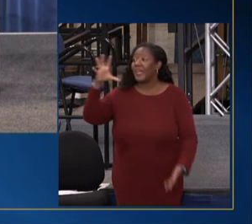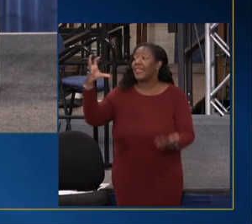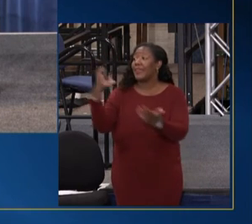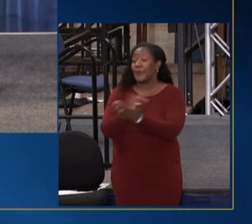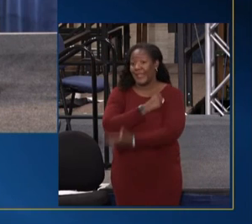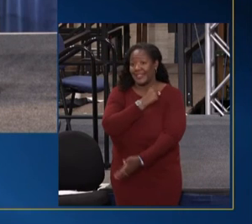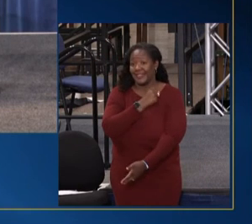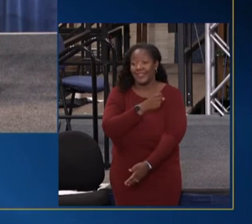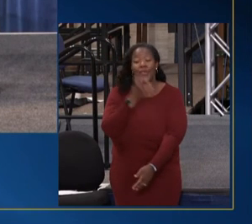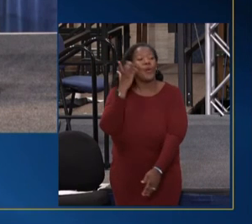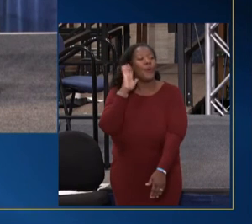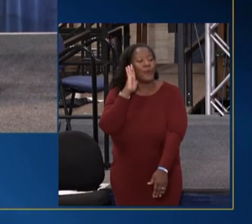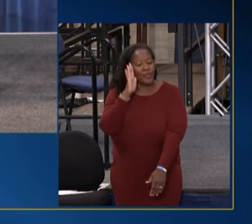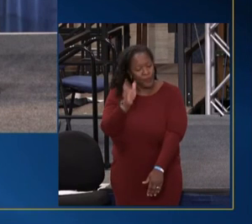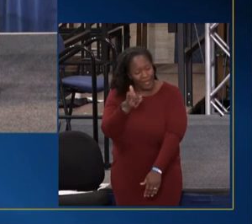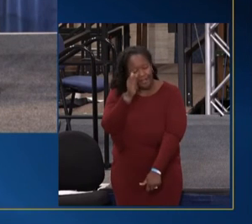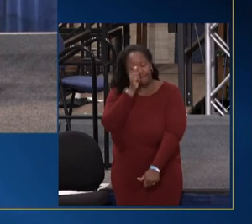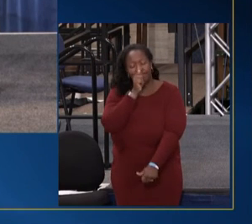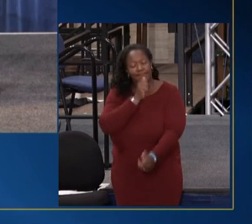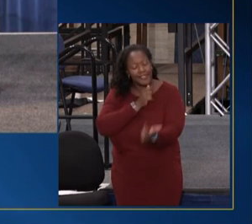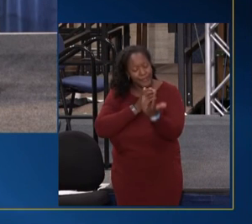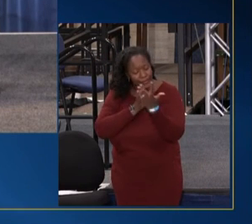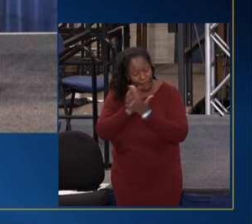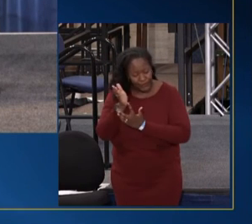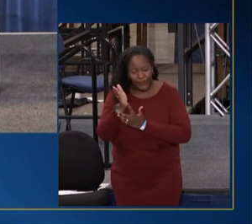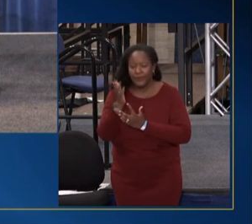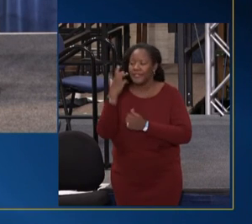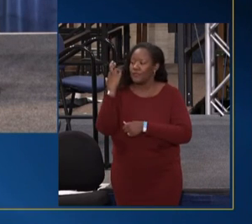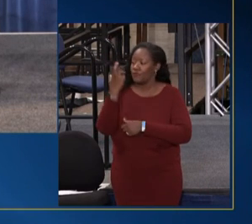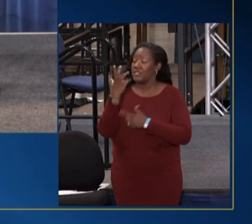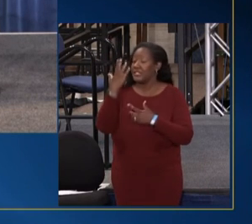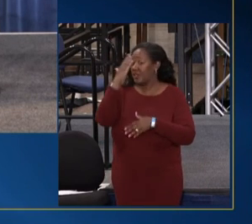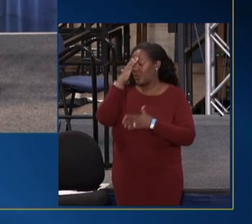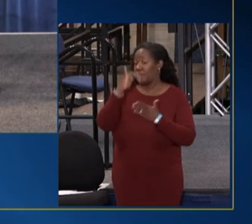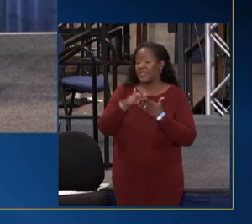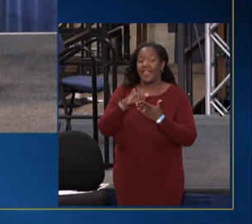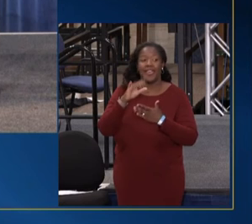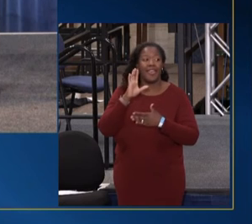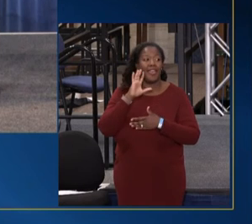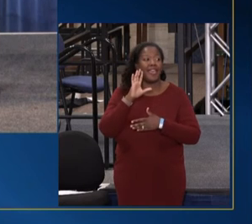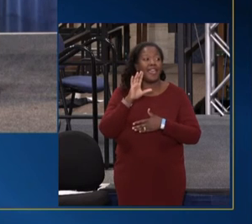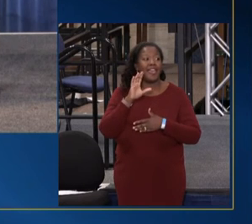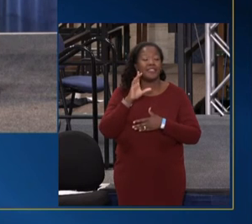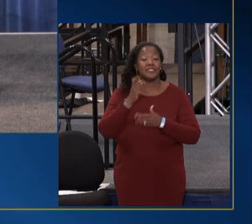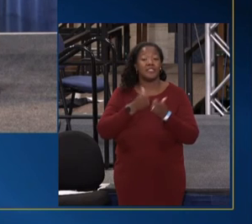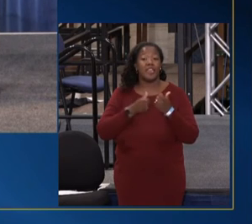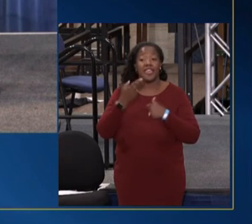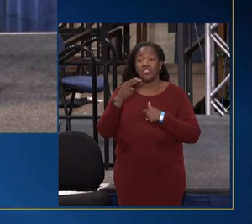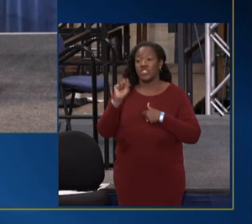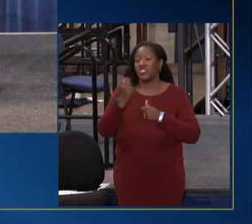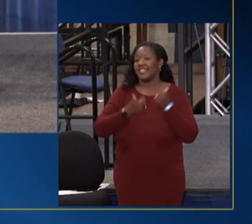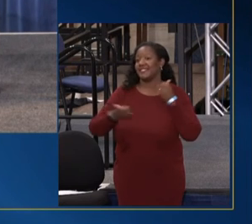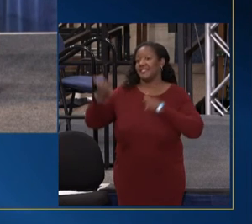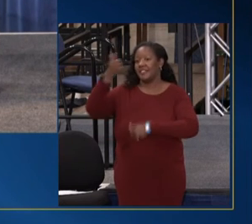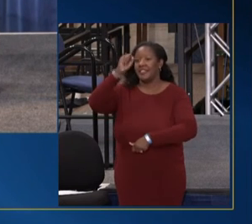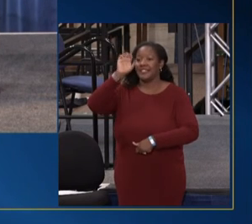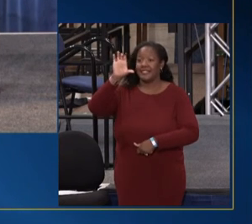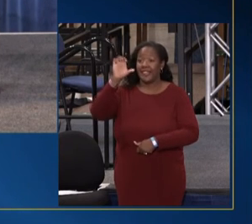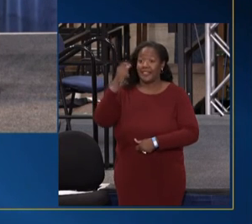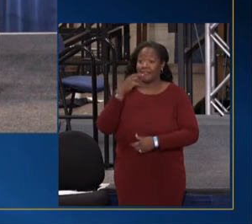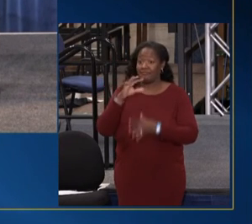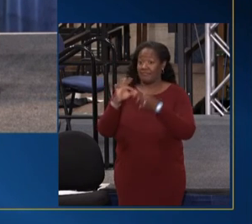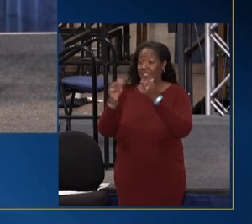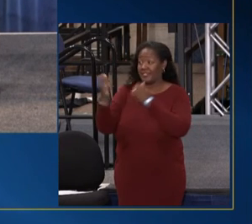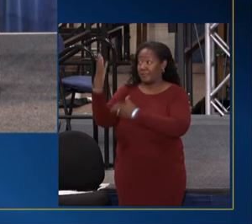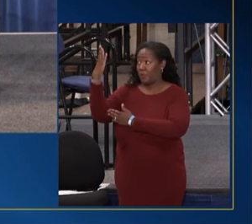gonna get through this. And the reason I know that, you know, Secretary Becerra said this morning that there's so many Americans